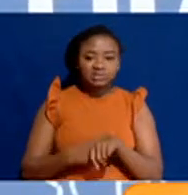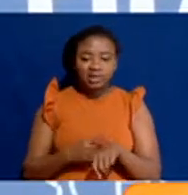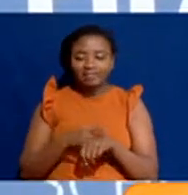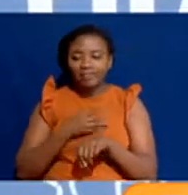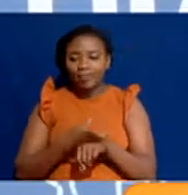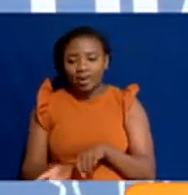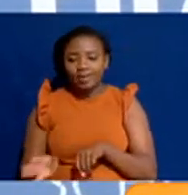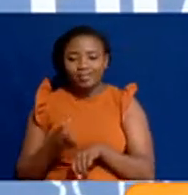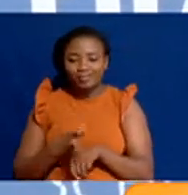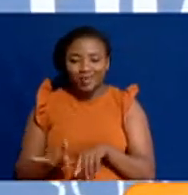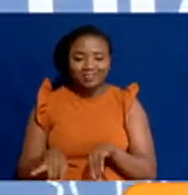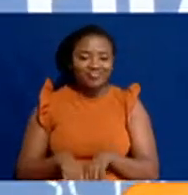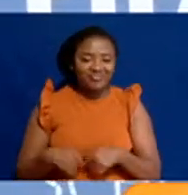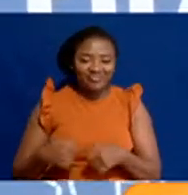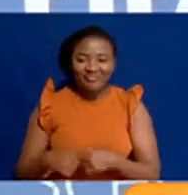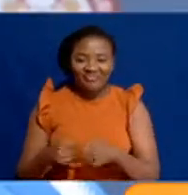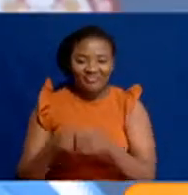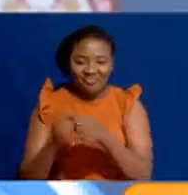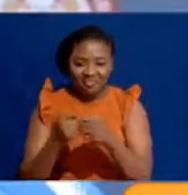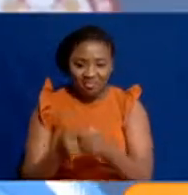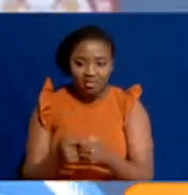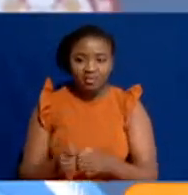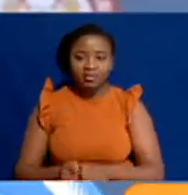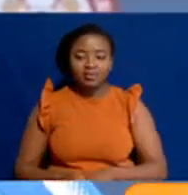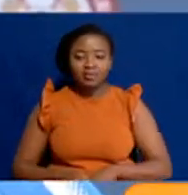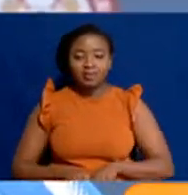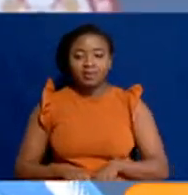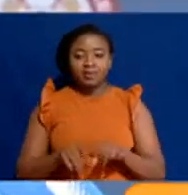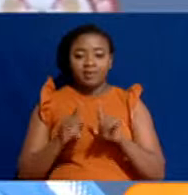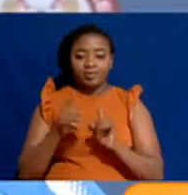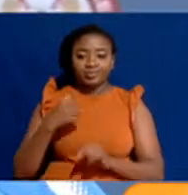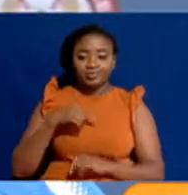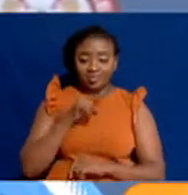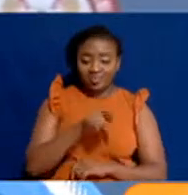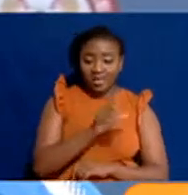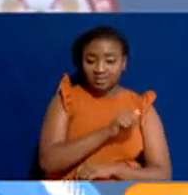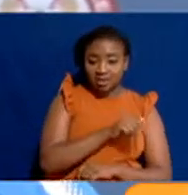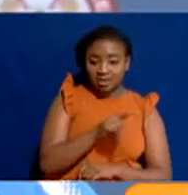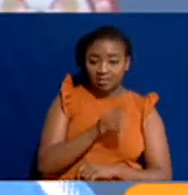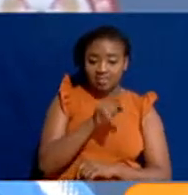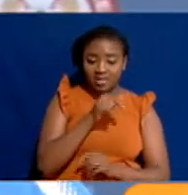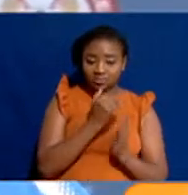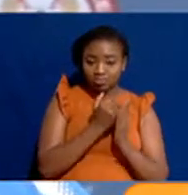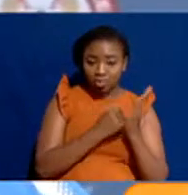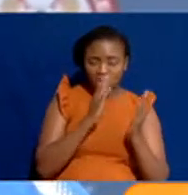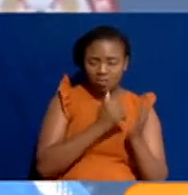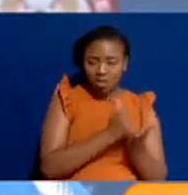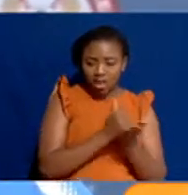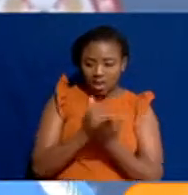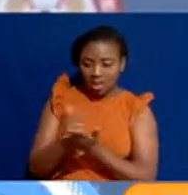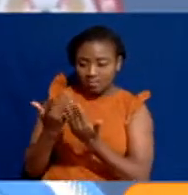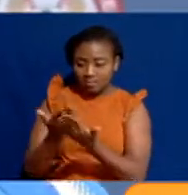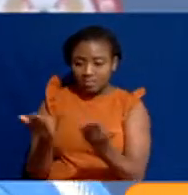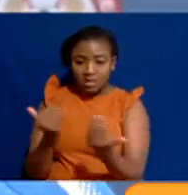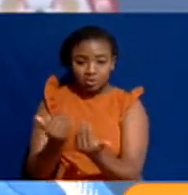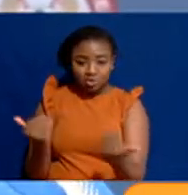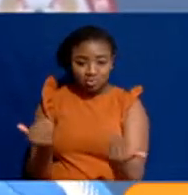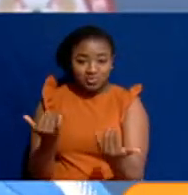energies on the negative. More so, it's going to help our learners now that they are undergoing the